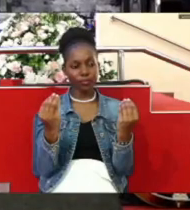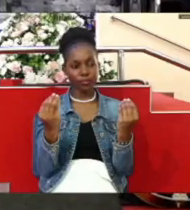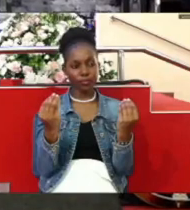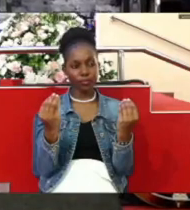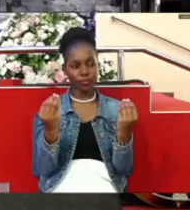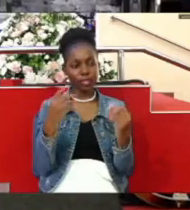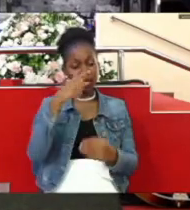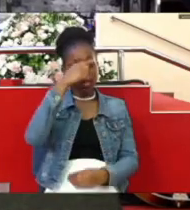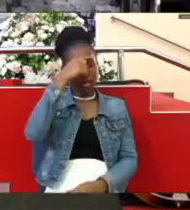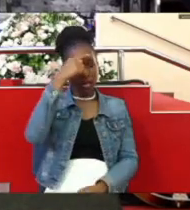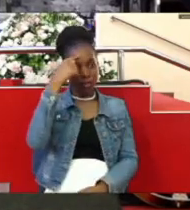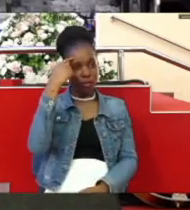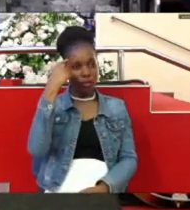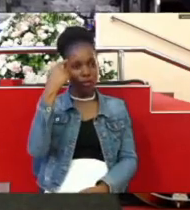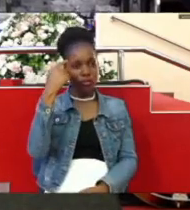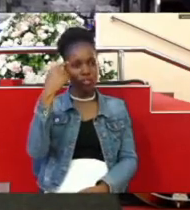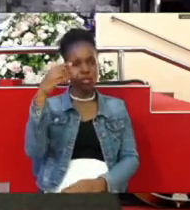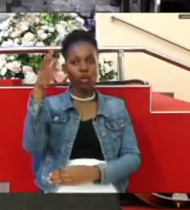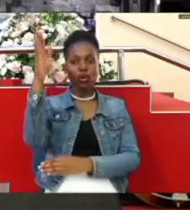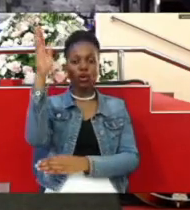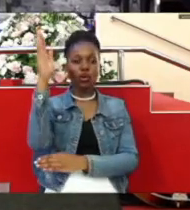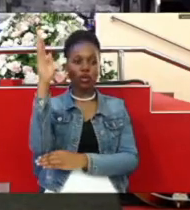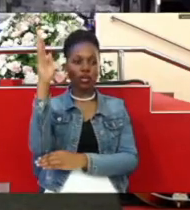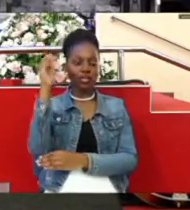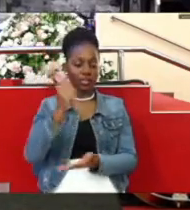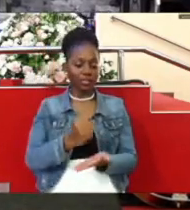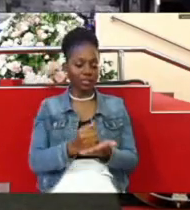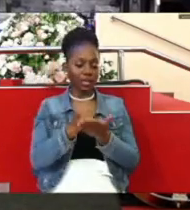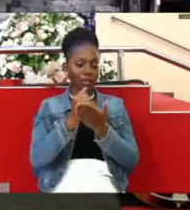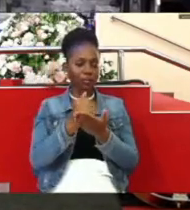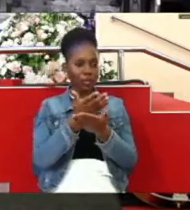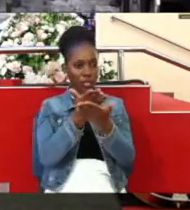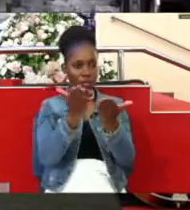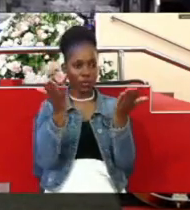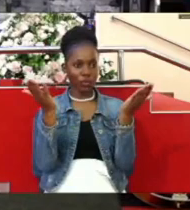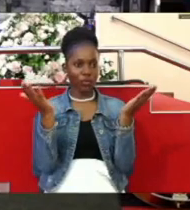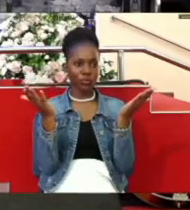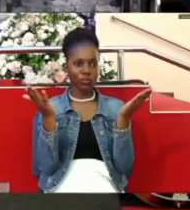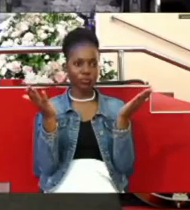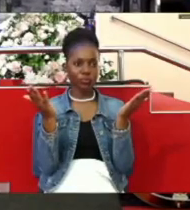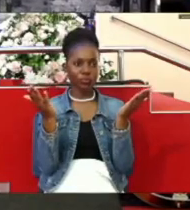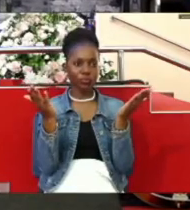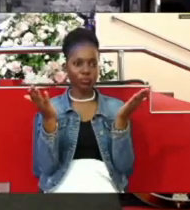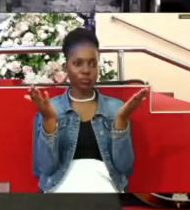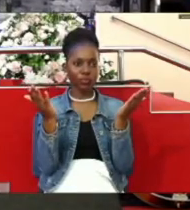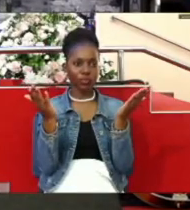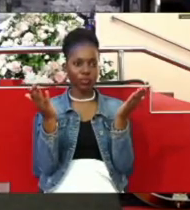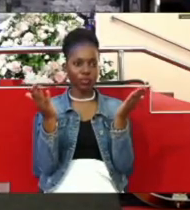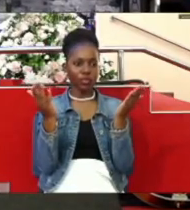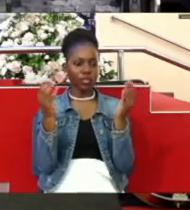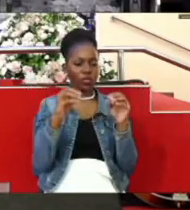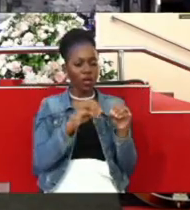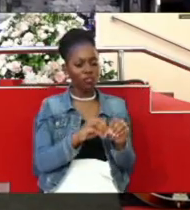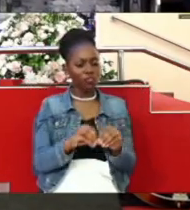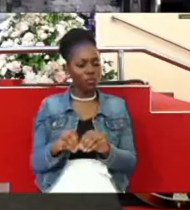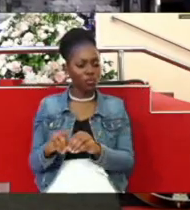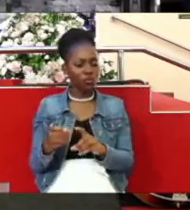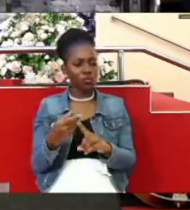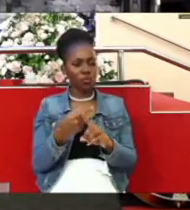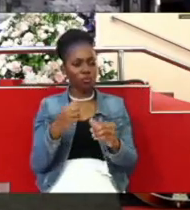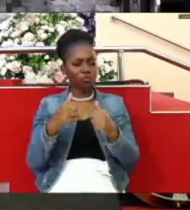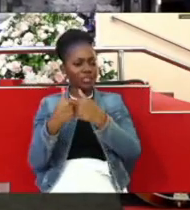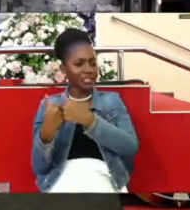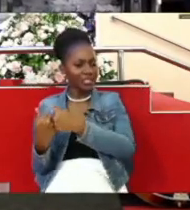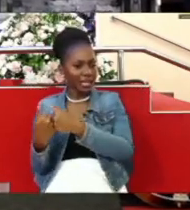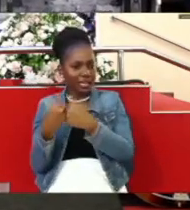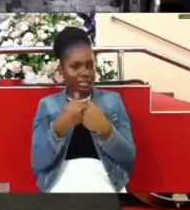ease. Because you have gone through your Ezek. You have gone through your Sitna. And now you are